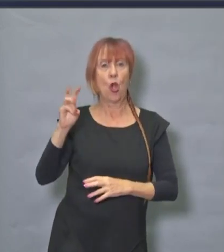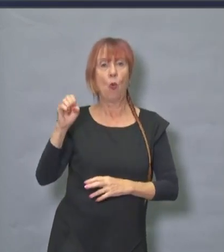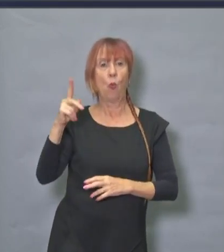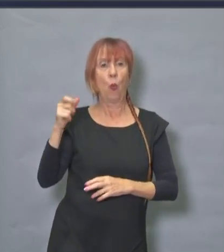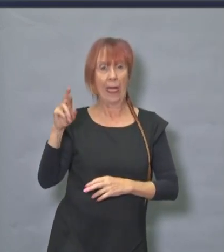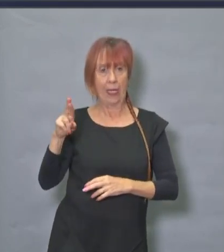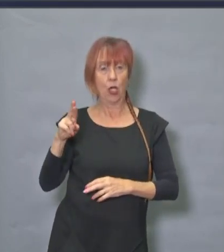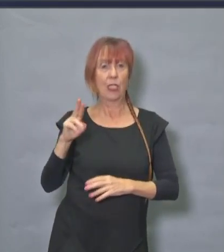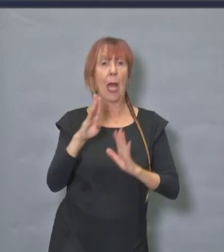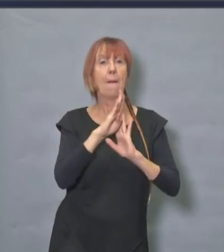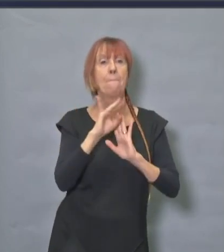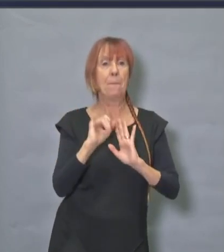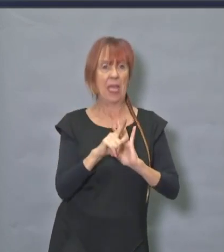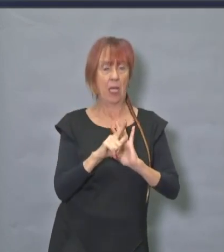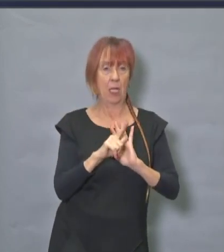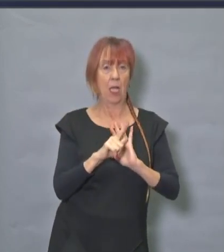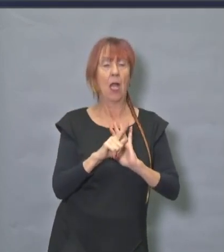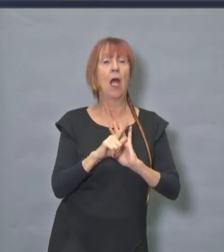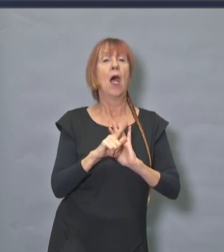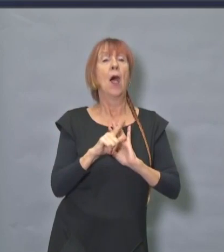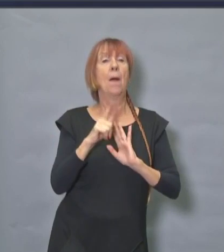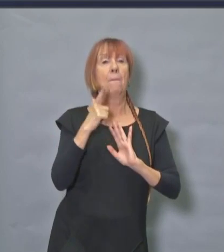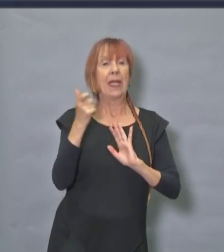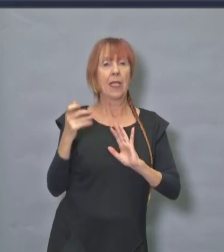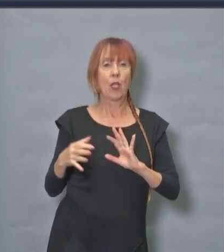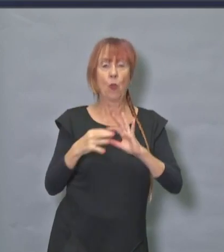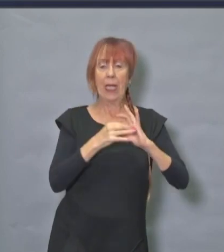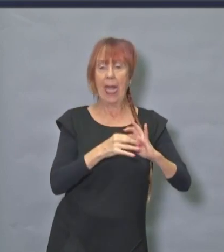well. As it relates to